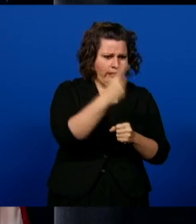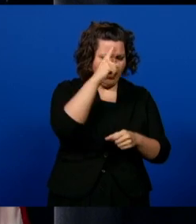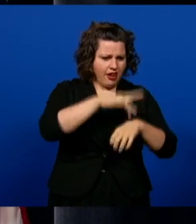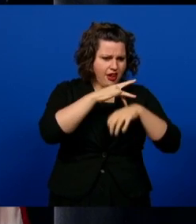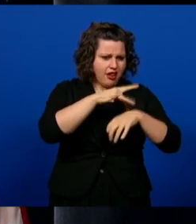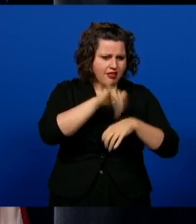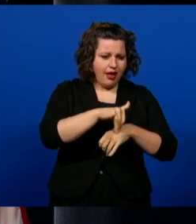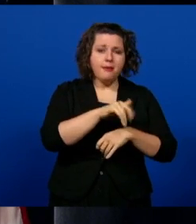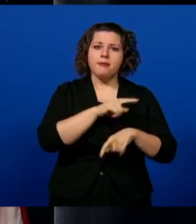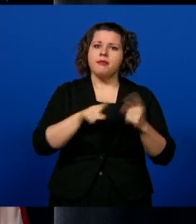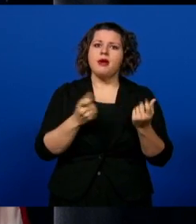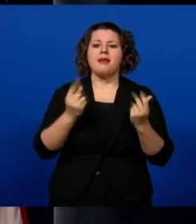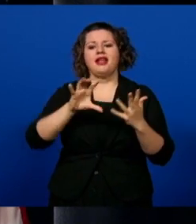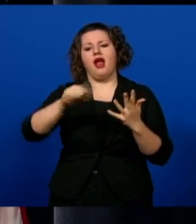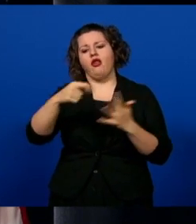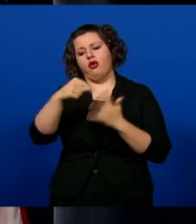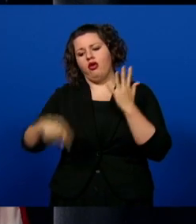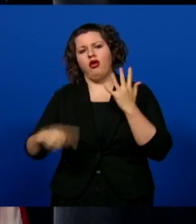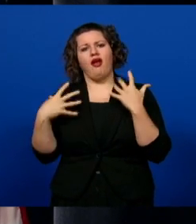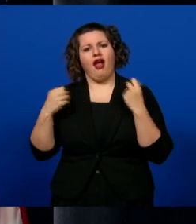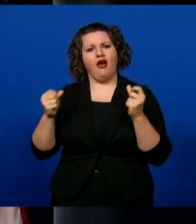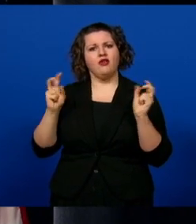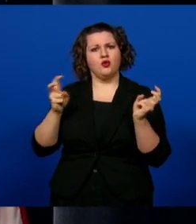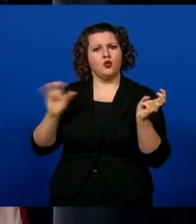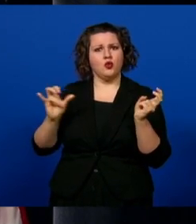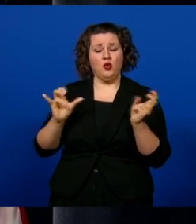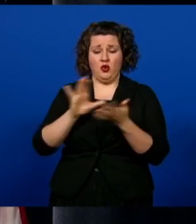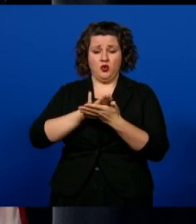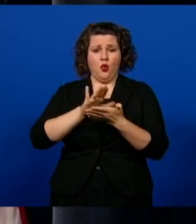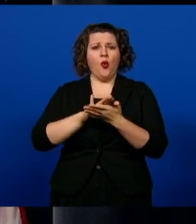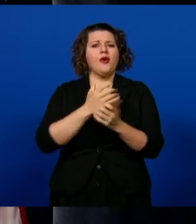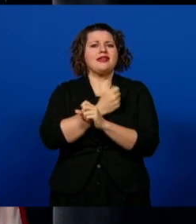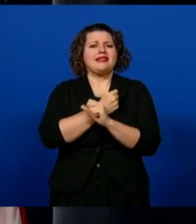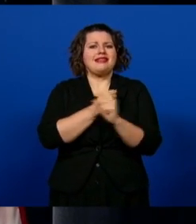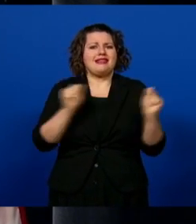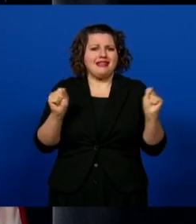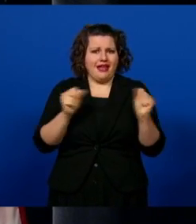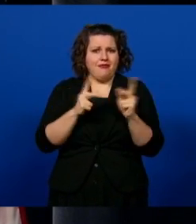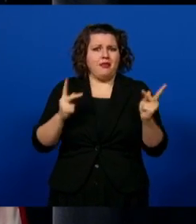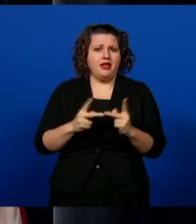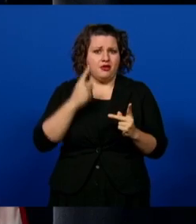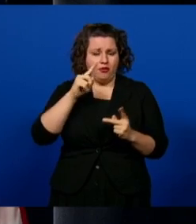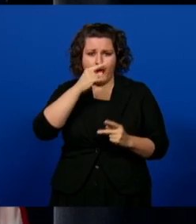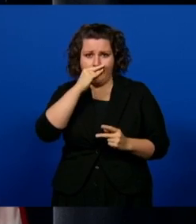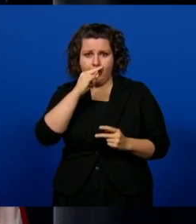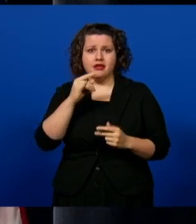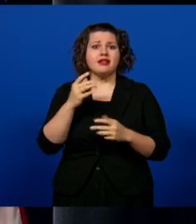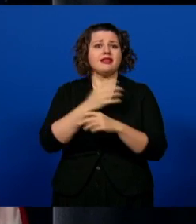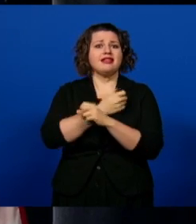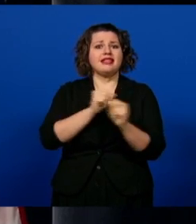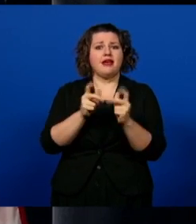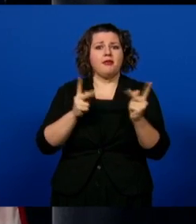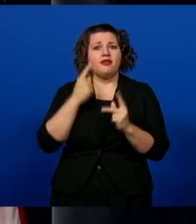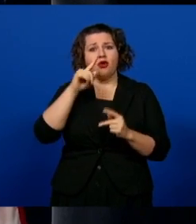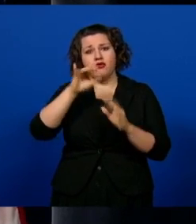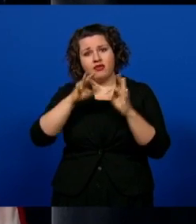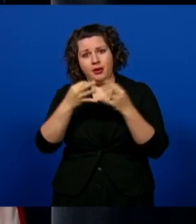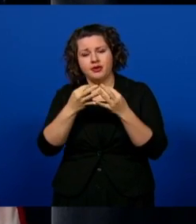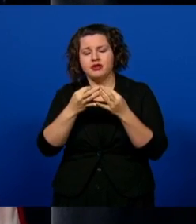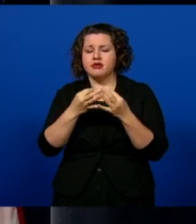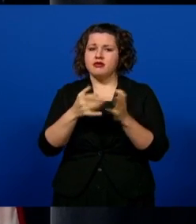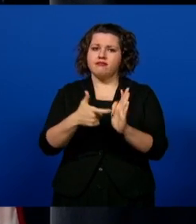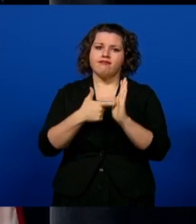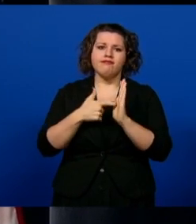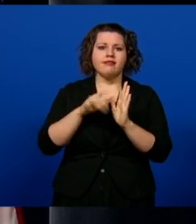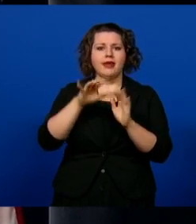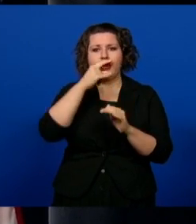happening by not having kids at school. We are a safety net. We are a safety net for our kids, we're a safety net for our families, and we have to get our kids back to